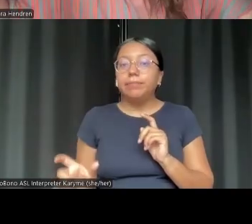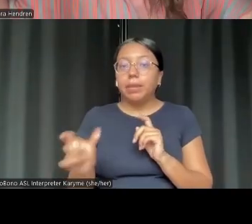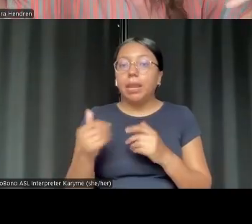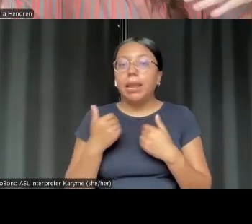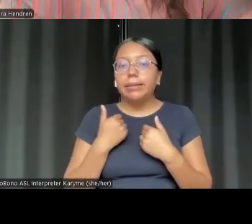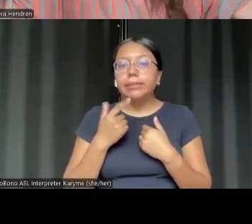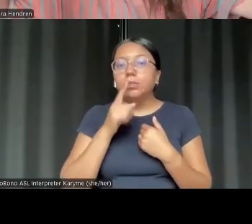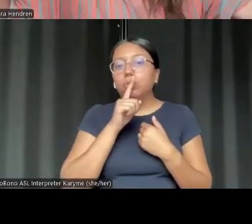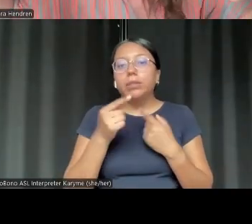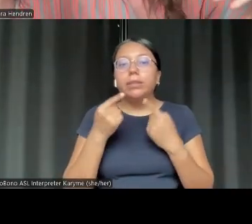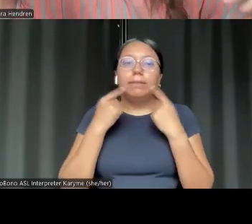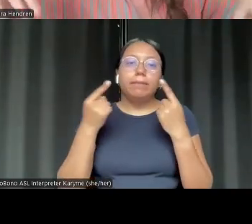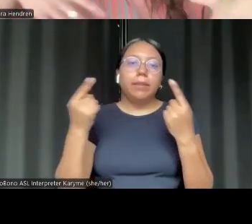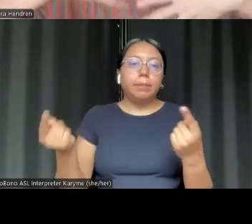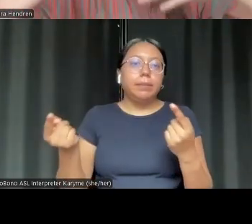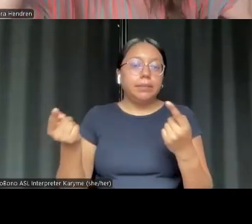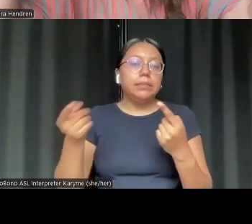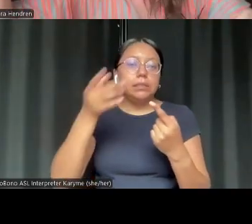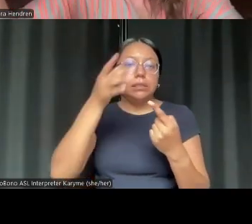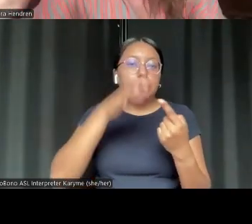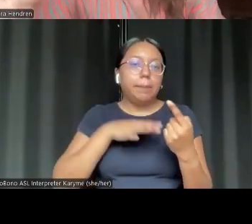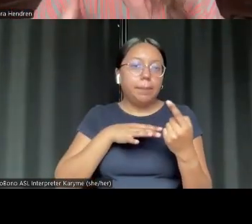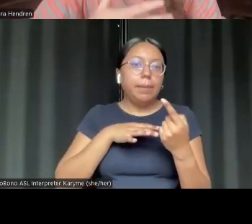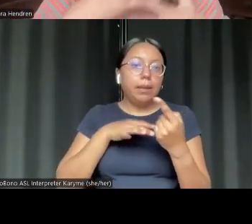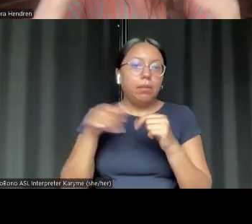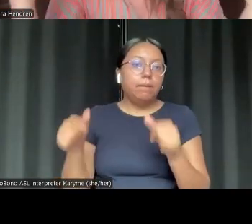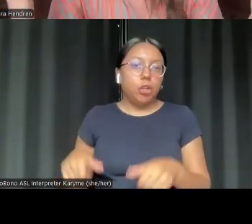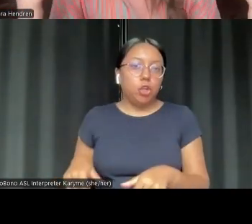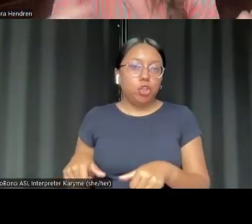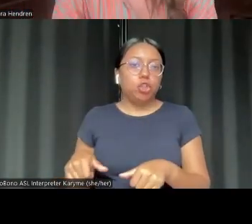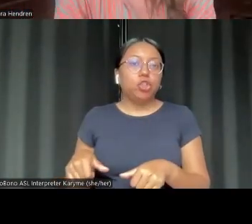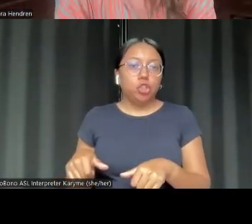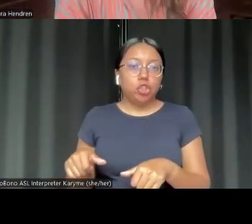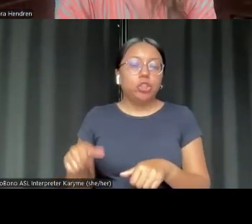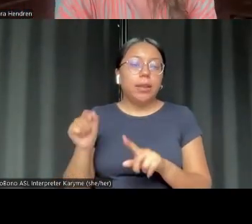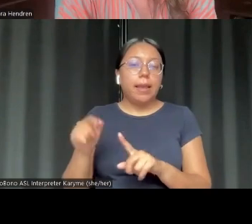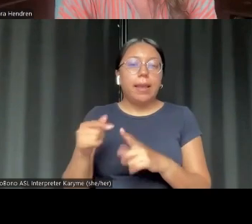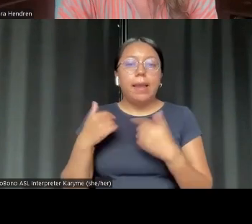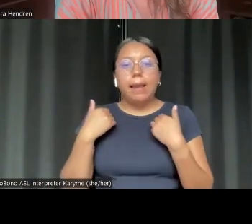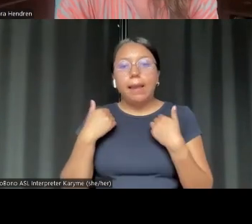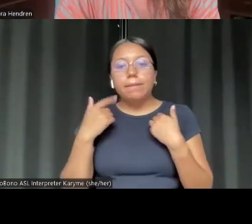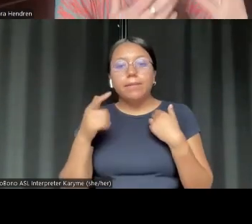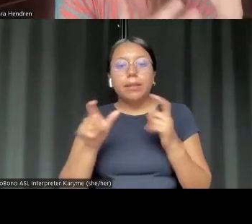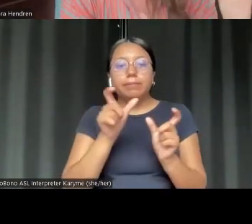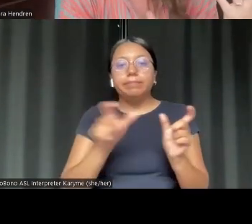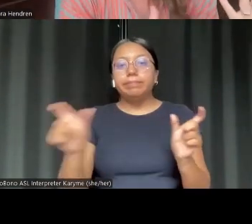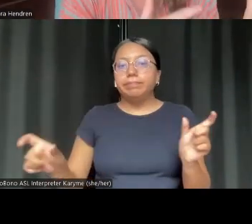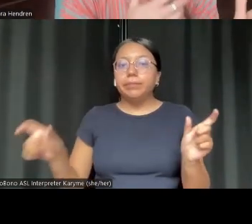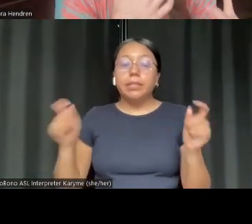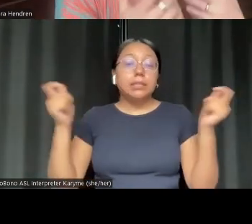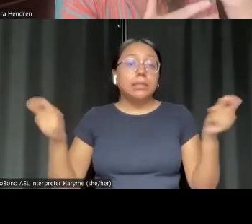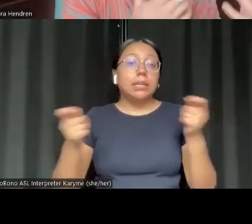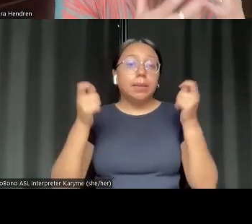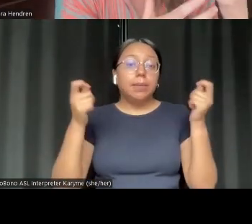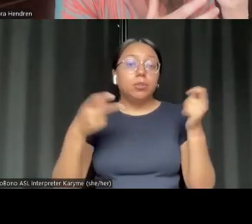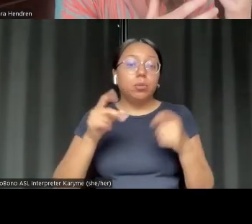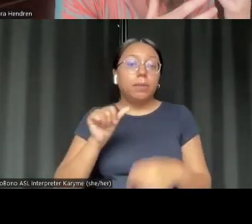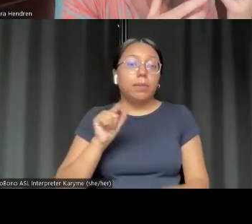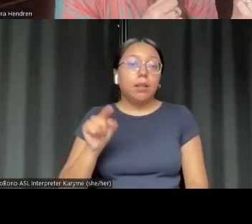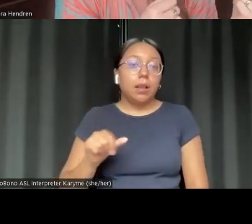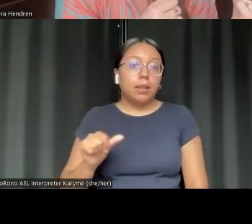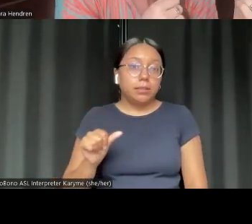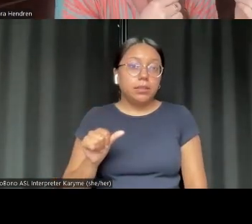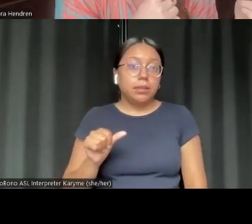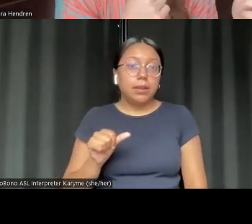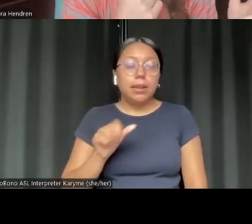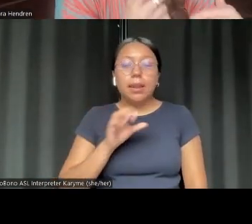male figures on these three plinths in this big, kind of celebratory public plaza, and that the fourth plinth is devoted